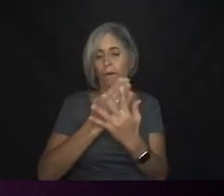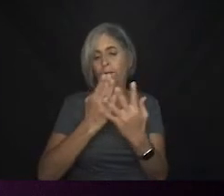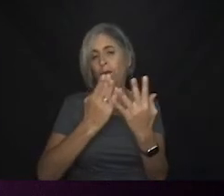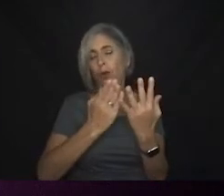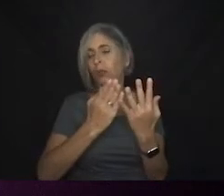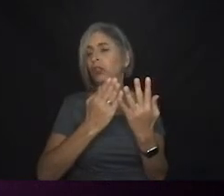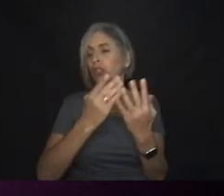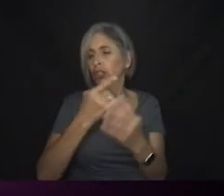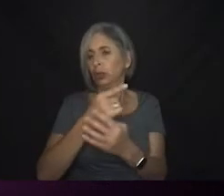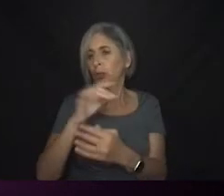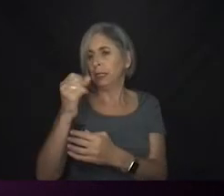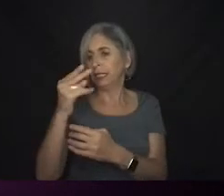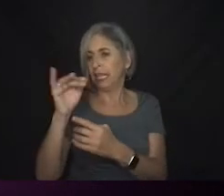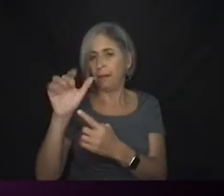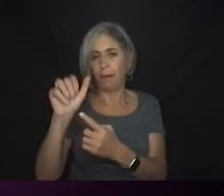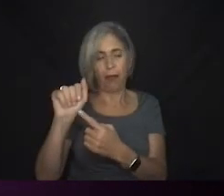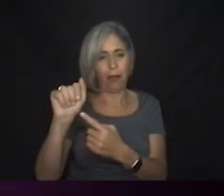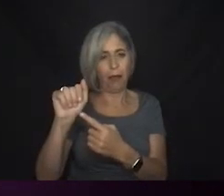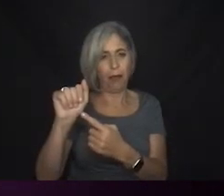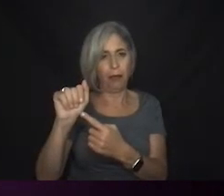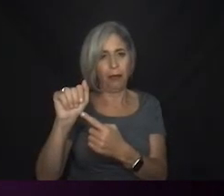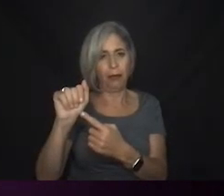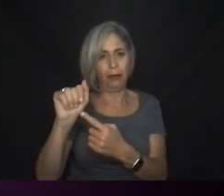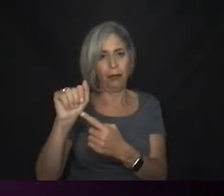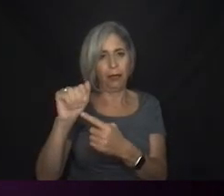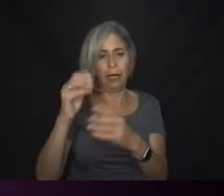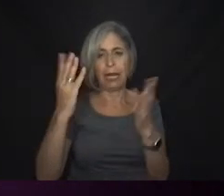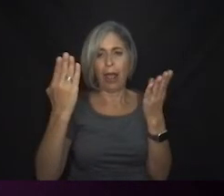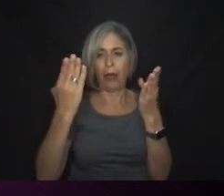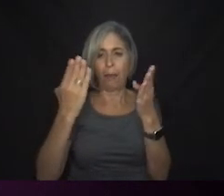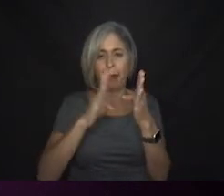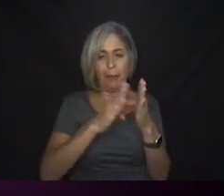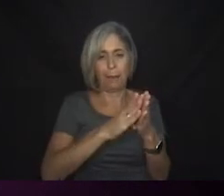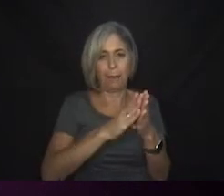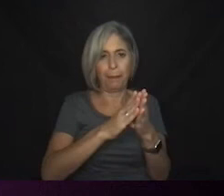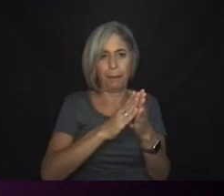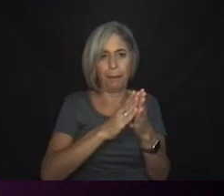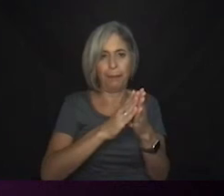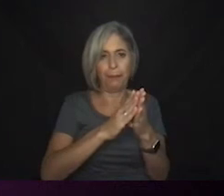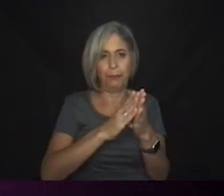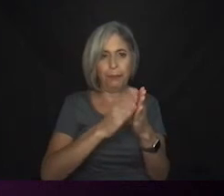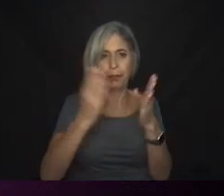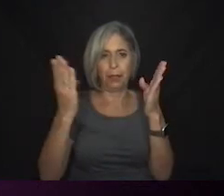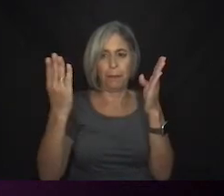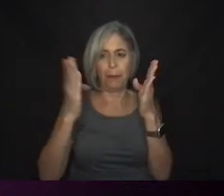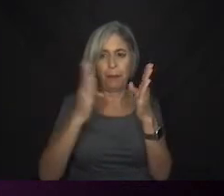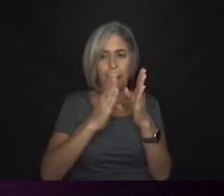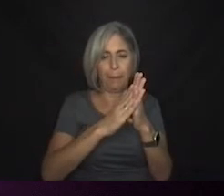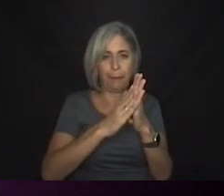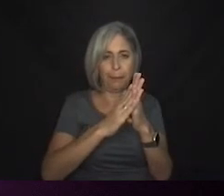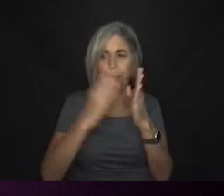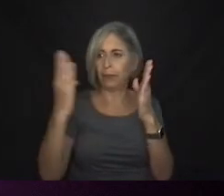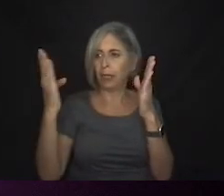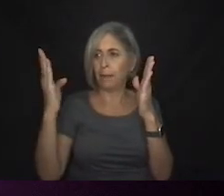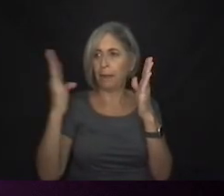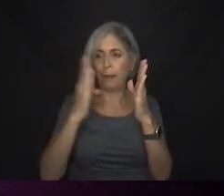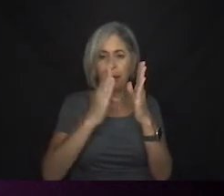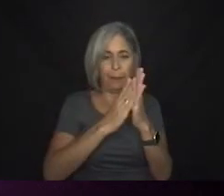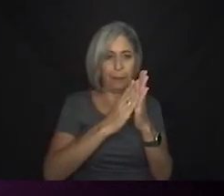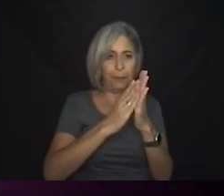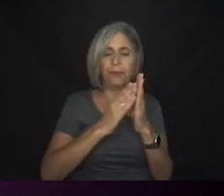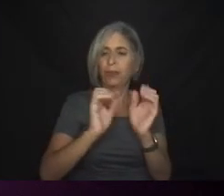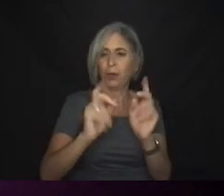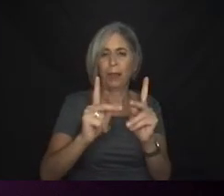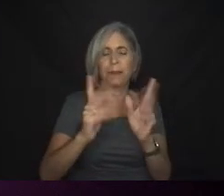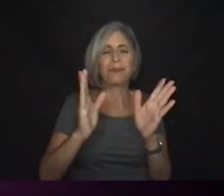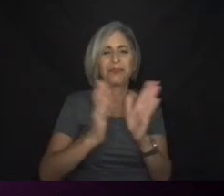Zata, with a schema. So I have, let's collapse this a bit. Fold, really? Fold, really? Wait, hang on. Fold, there we